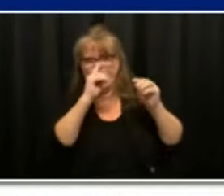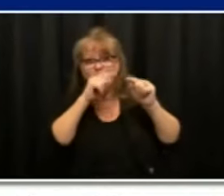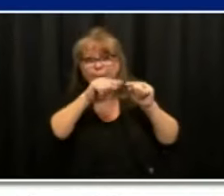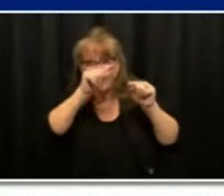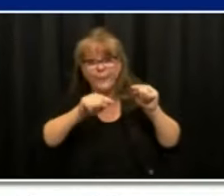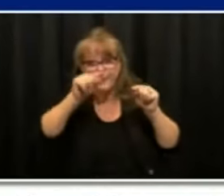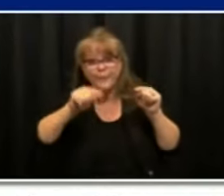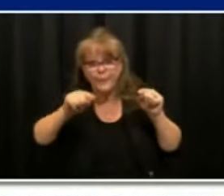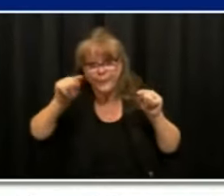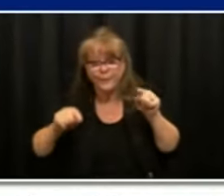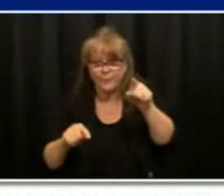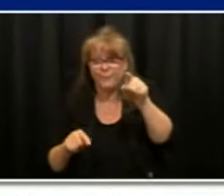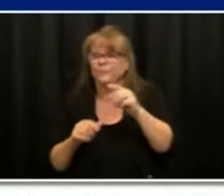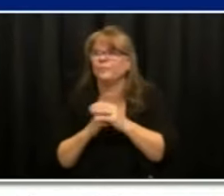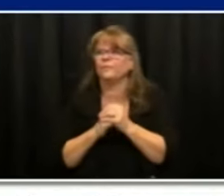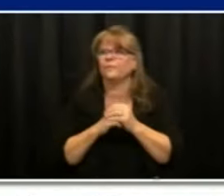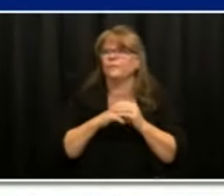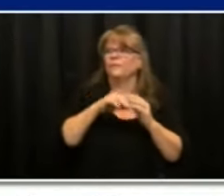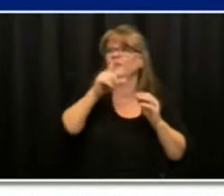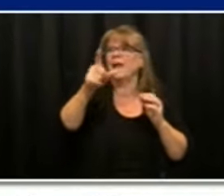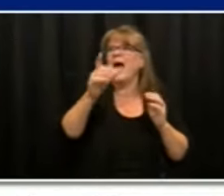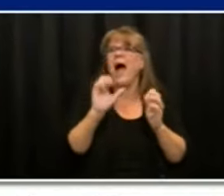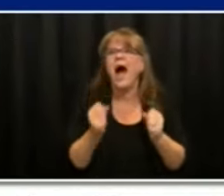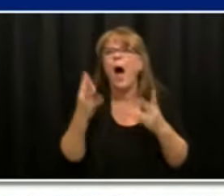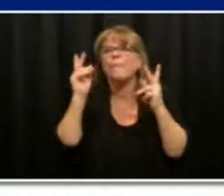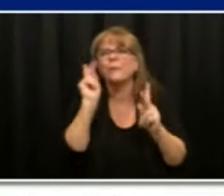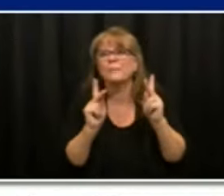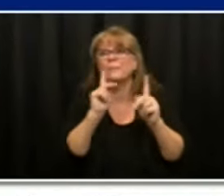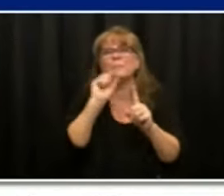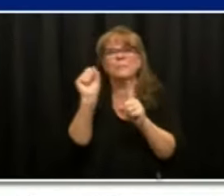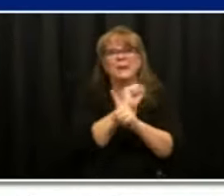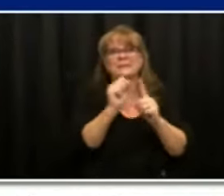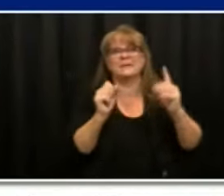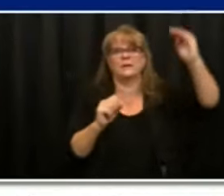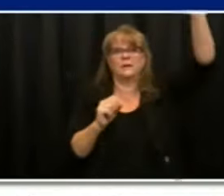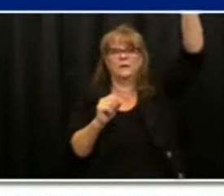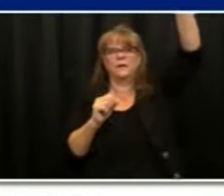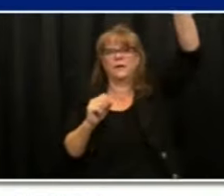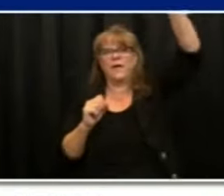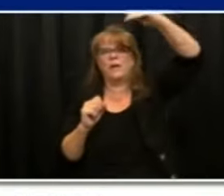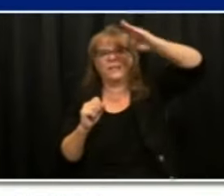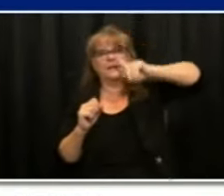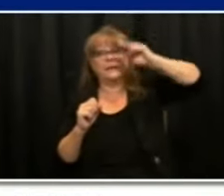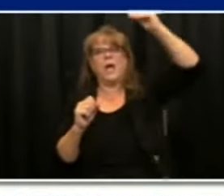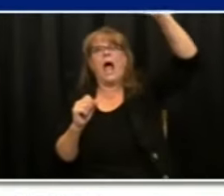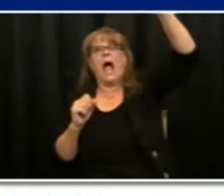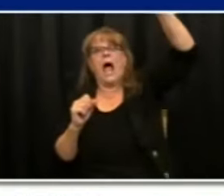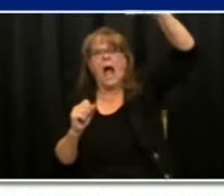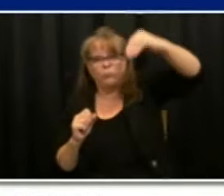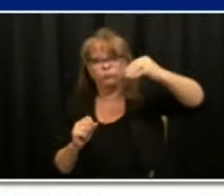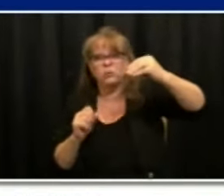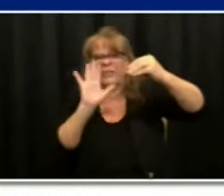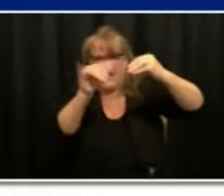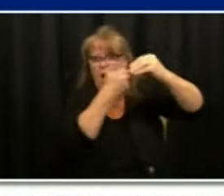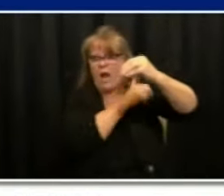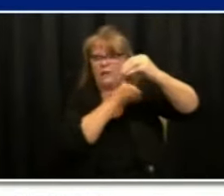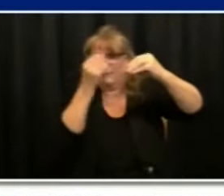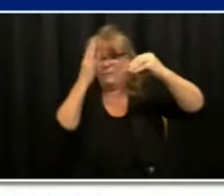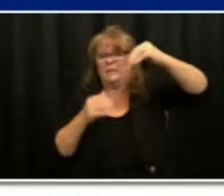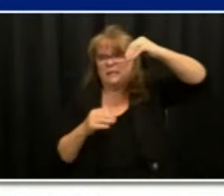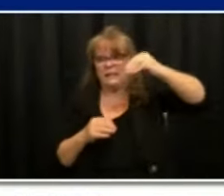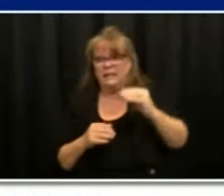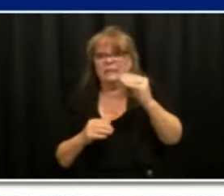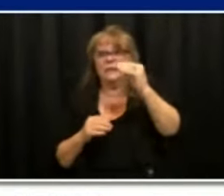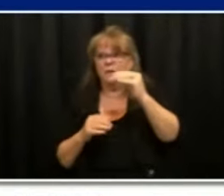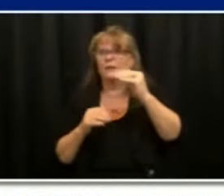cases, where counts in the spring were limited by the availability of testing, here, with hospitalization data, you can see the clear, large wave of illness